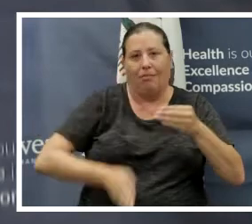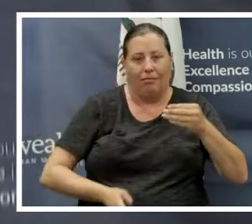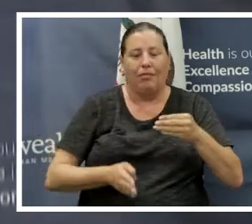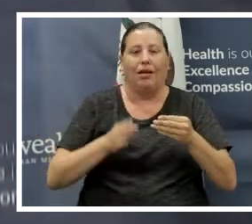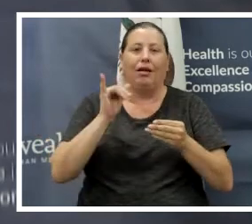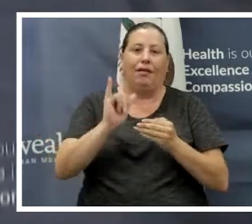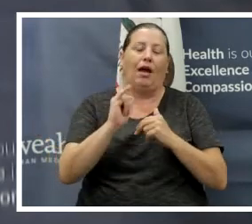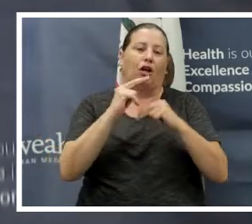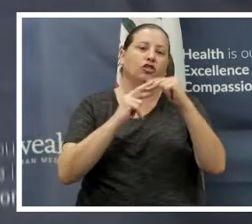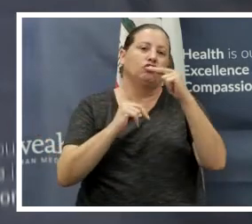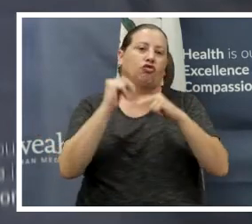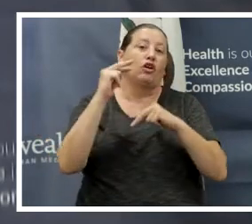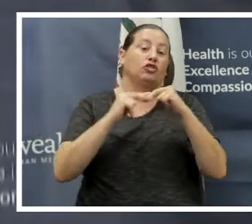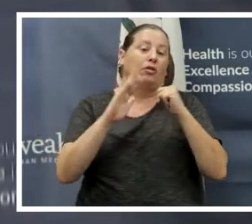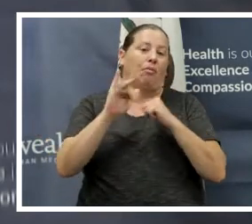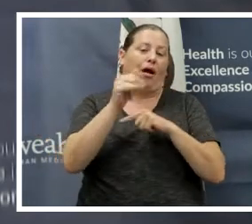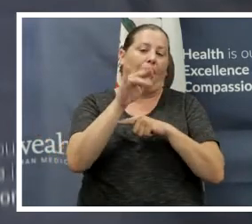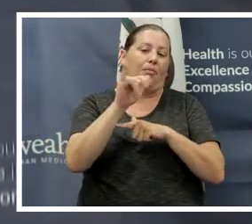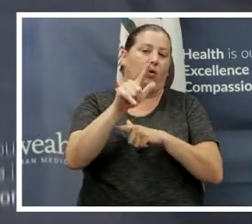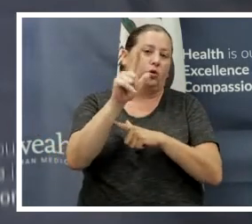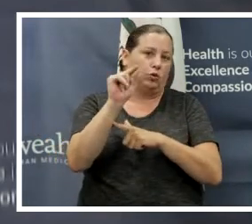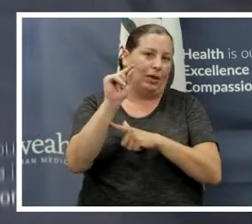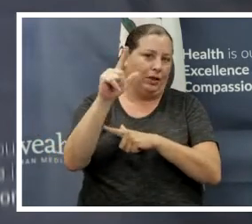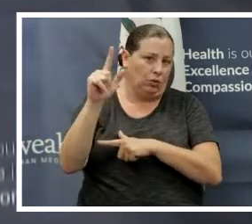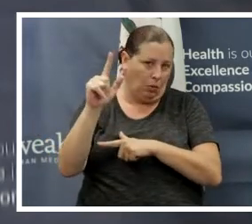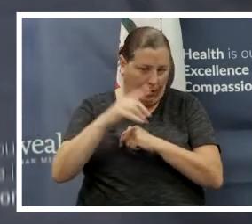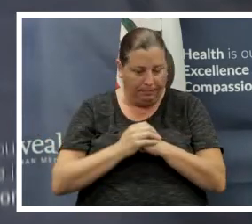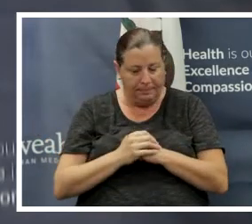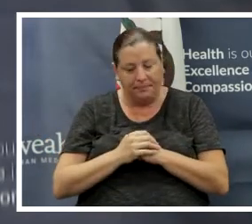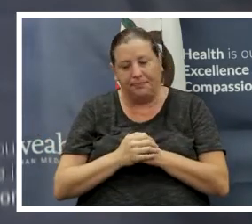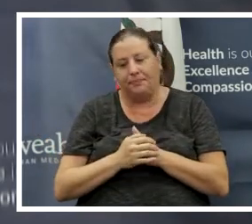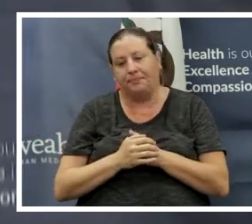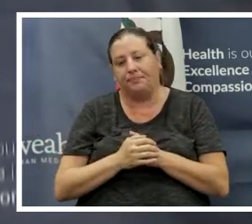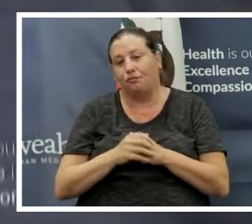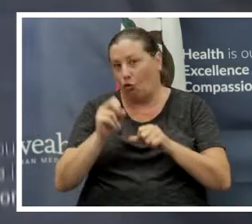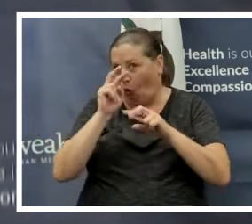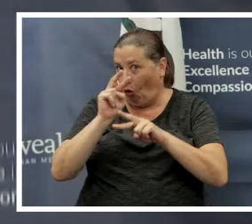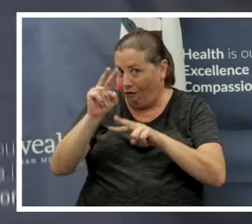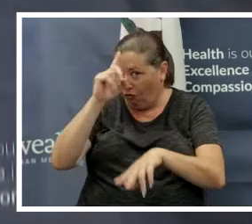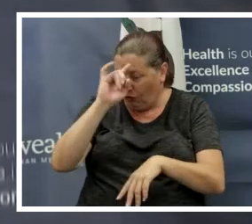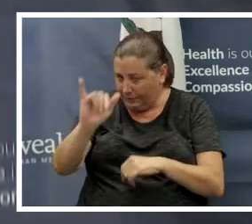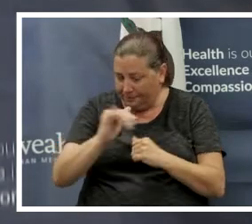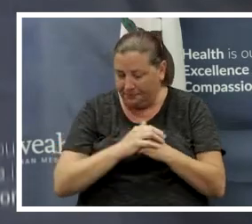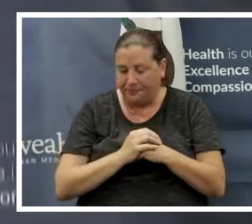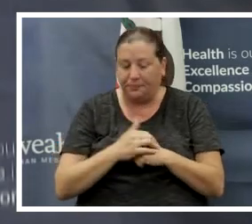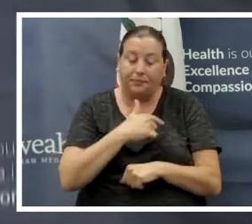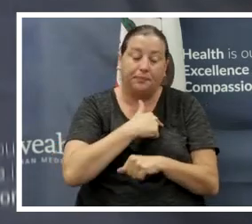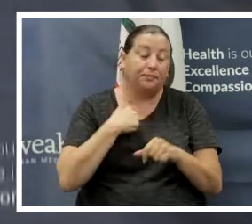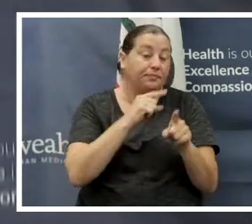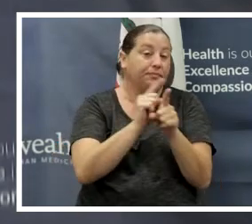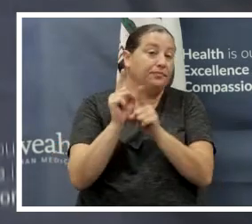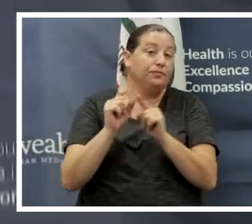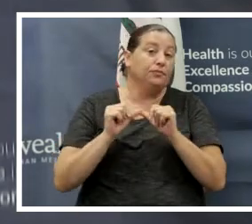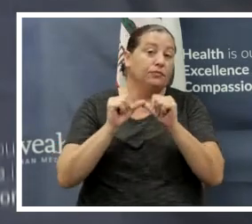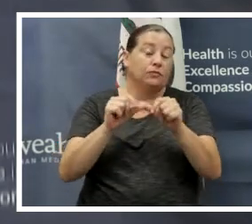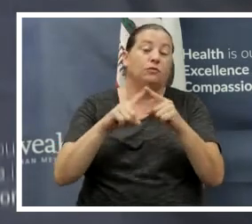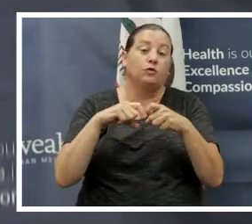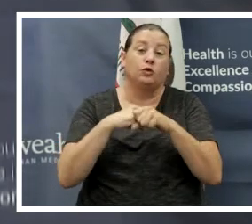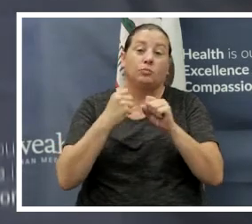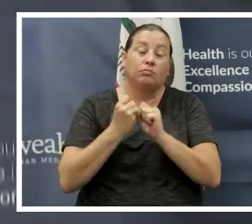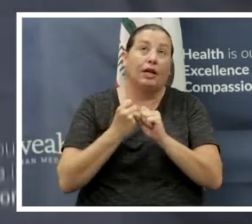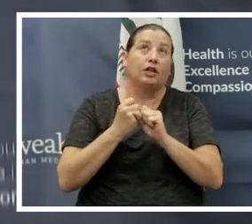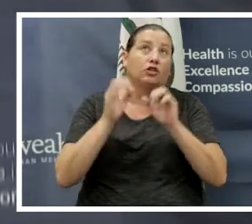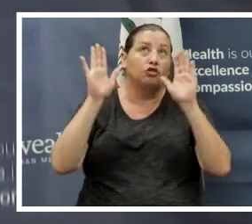21. So look for that coming. We also continue to make great progress on the development